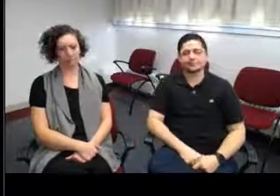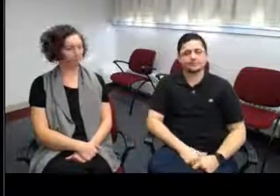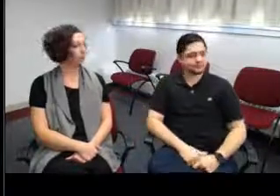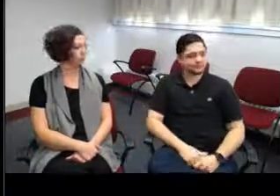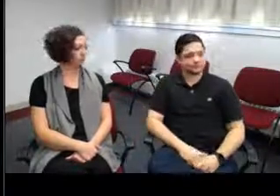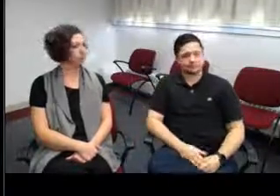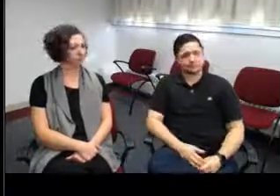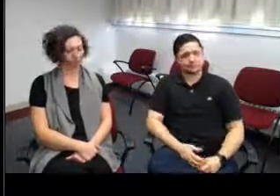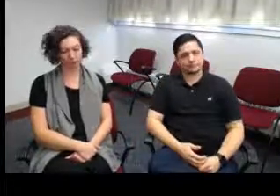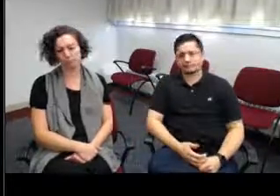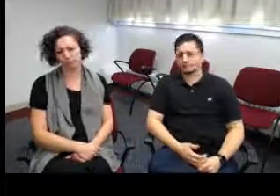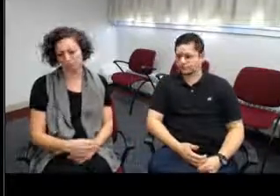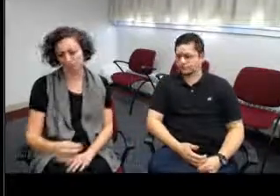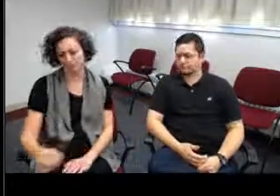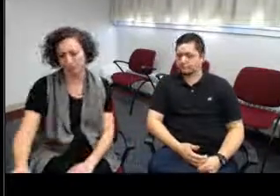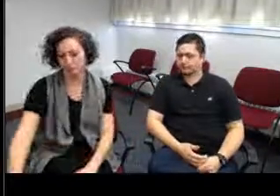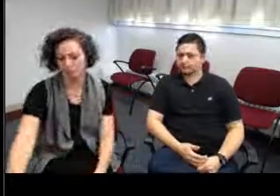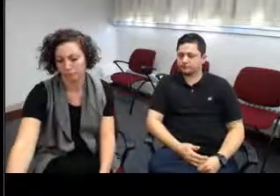really